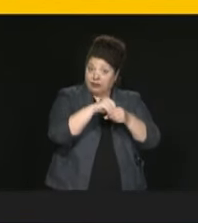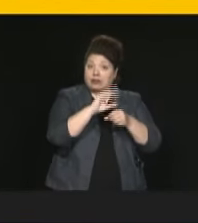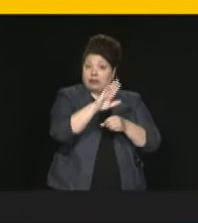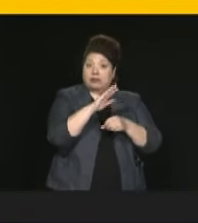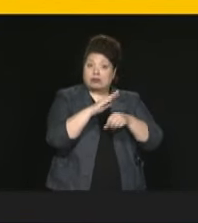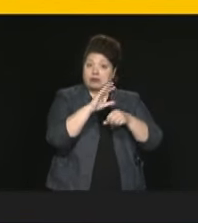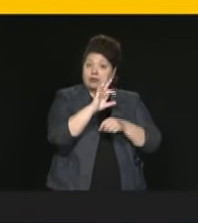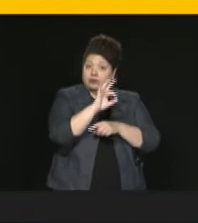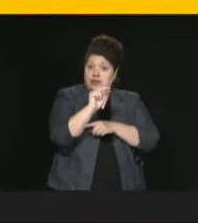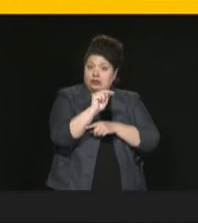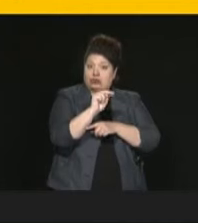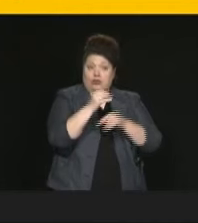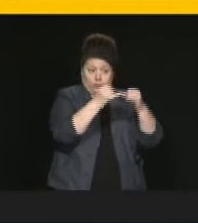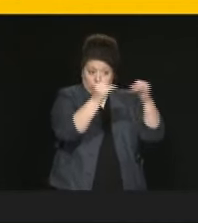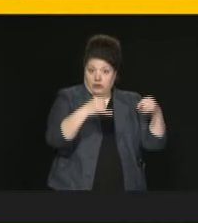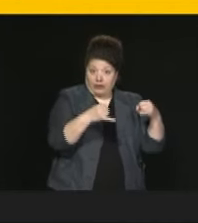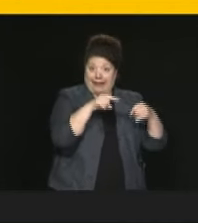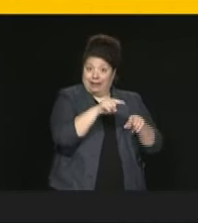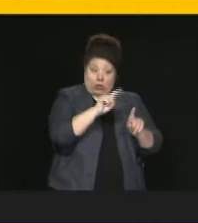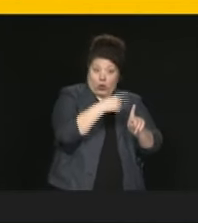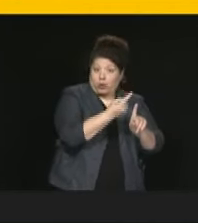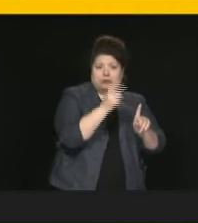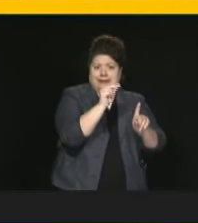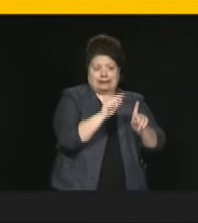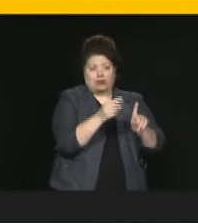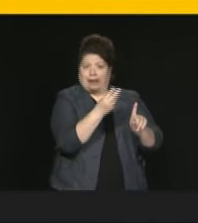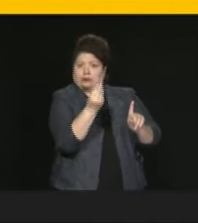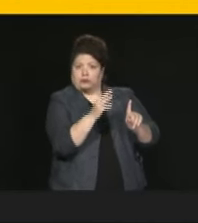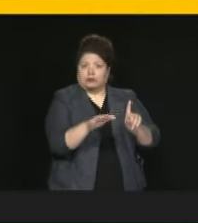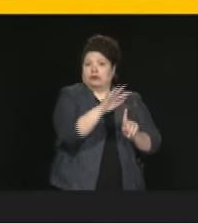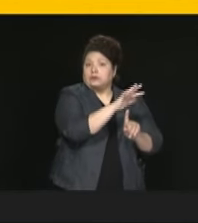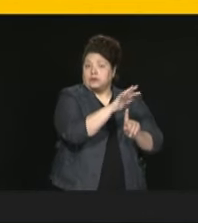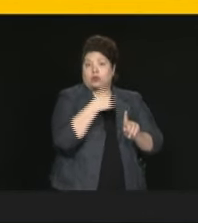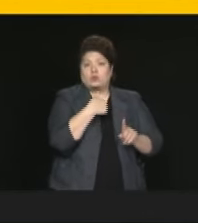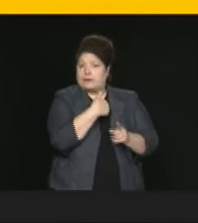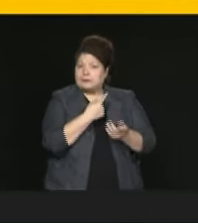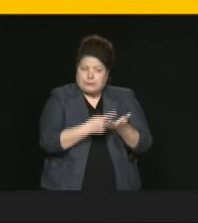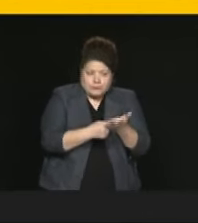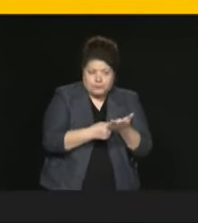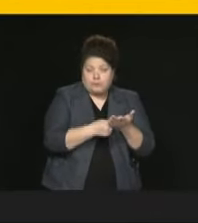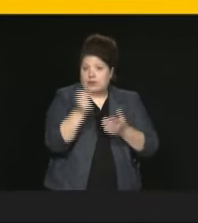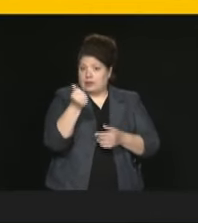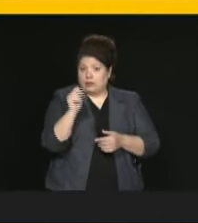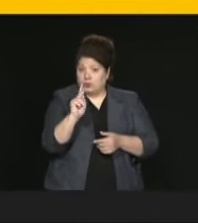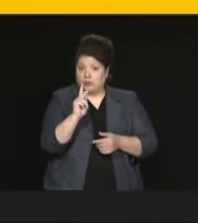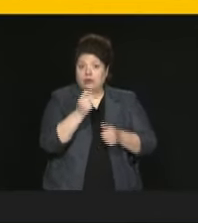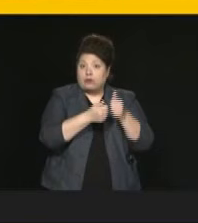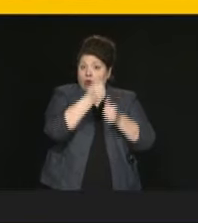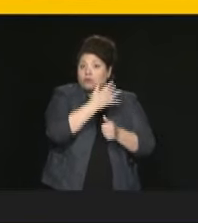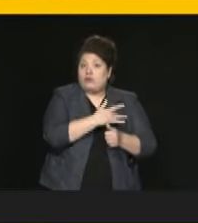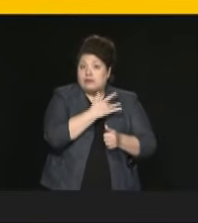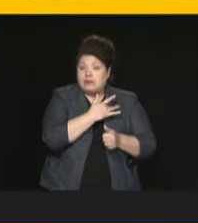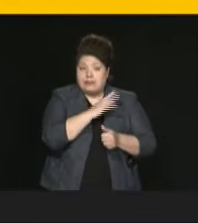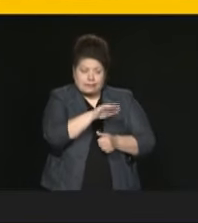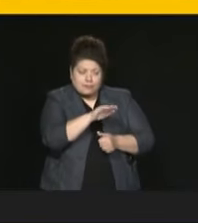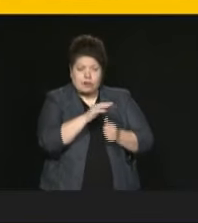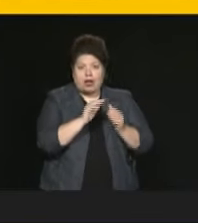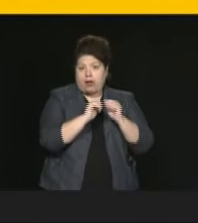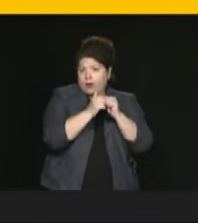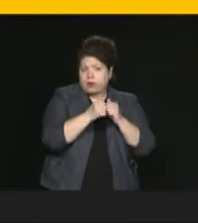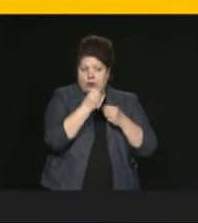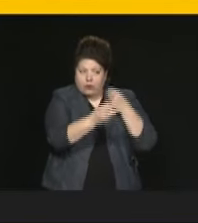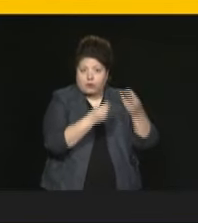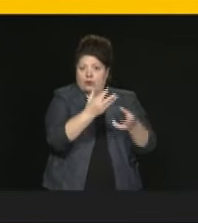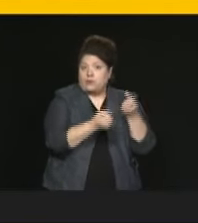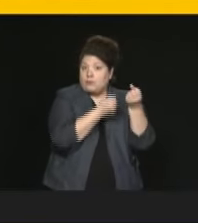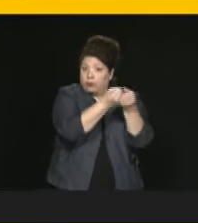with the province of Saskatchewan to ensure the medical staff and leadership in the area can get the support they need to respond to this outbreak. The